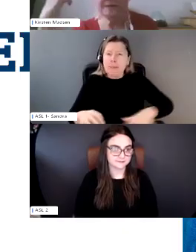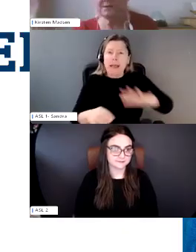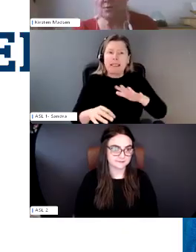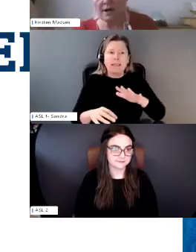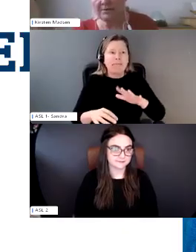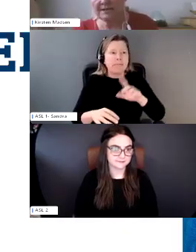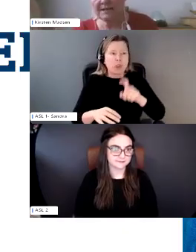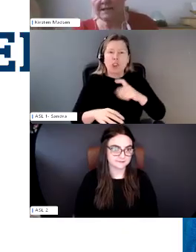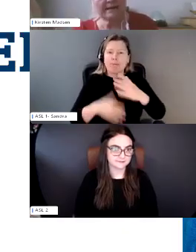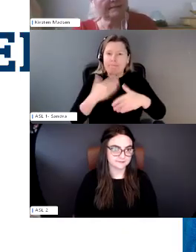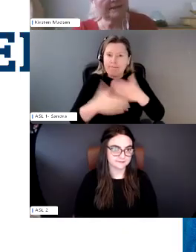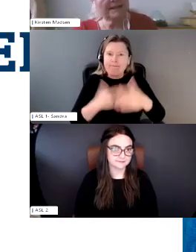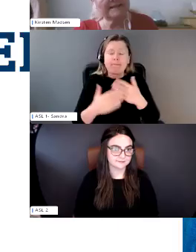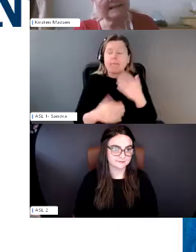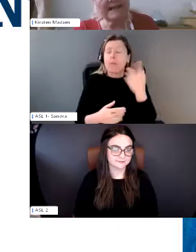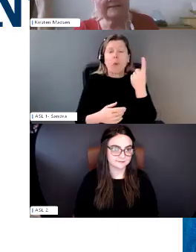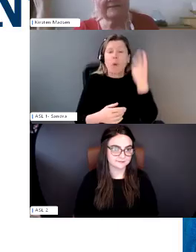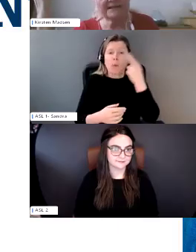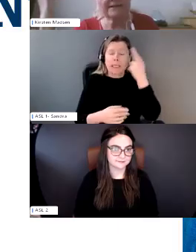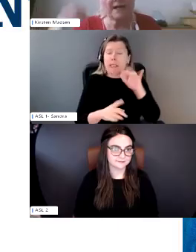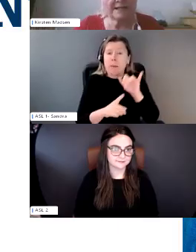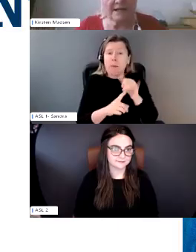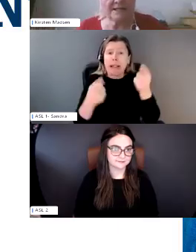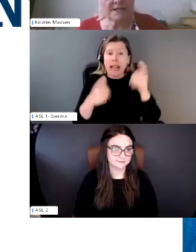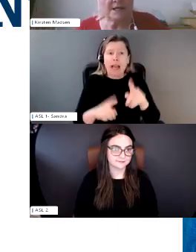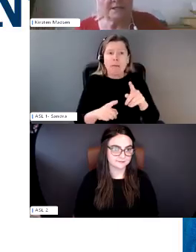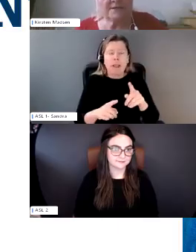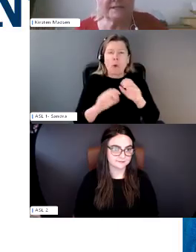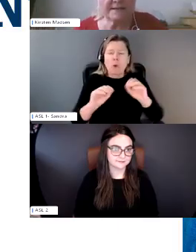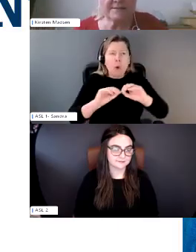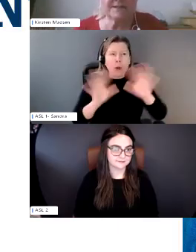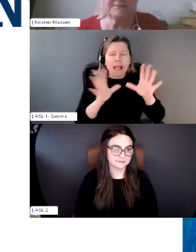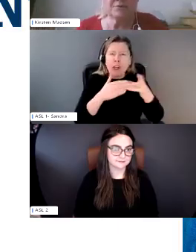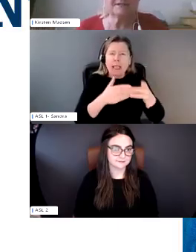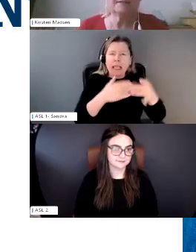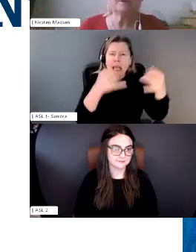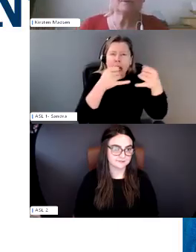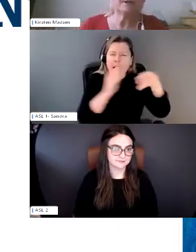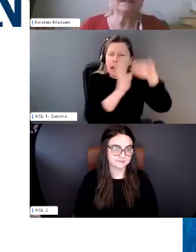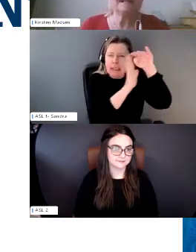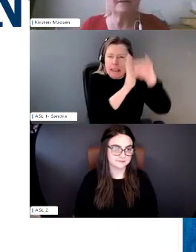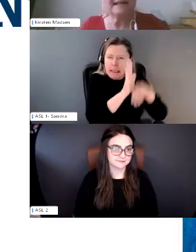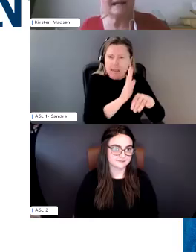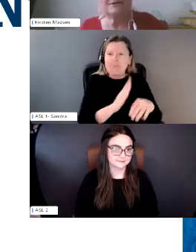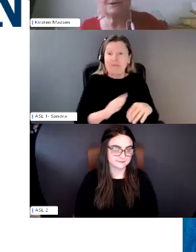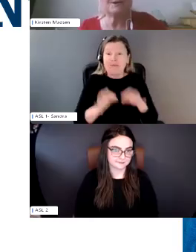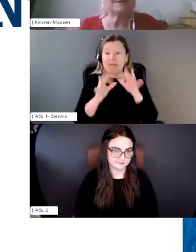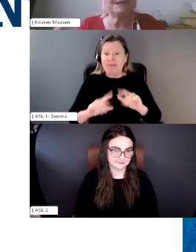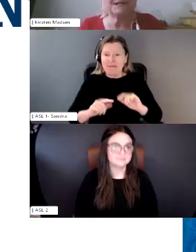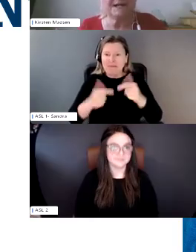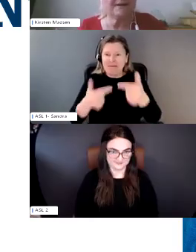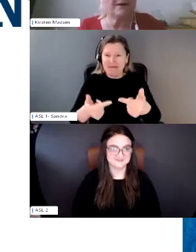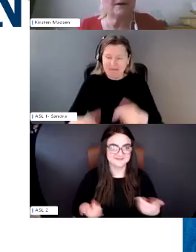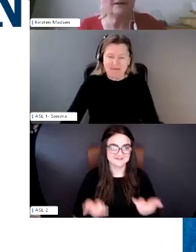a reason why bullying can happen is a lack of clear guidelines. So for example, it's important with regard to how the lounge is used,